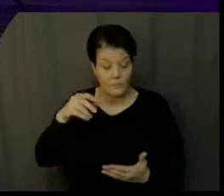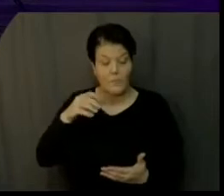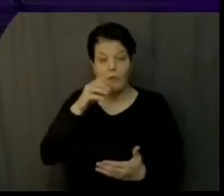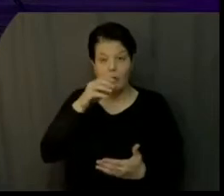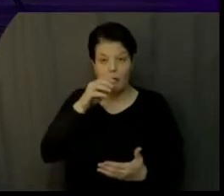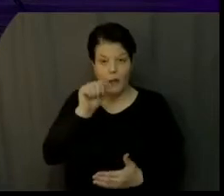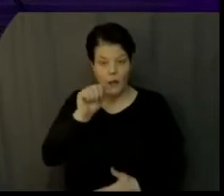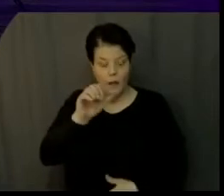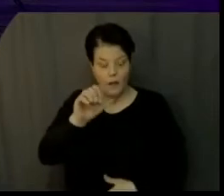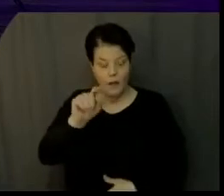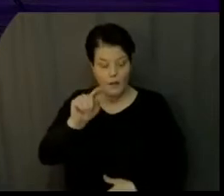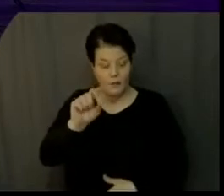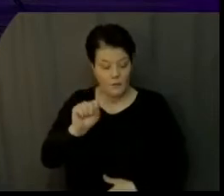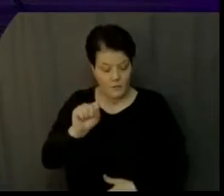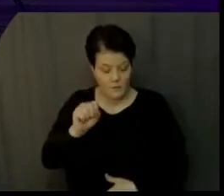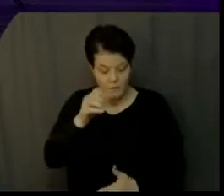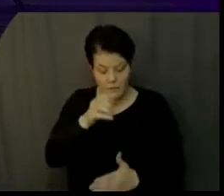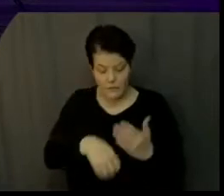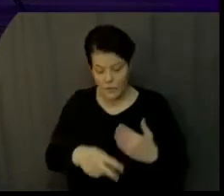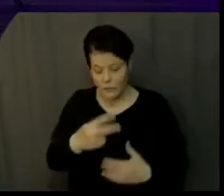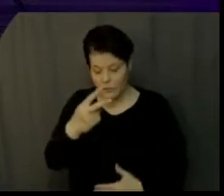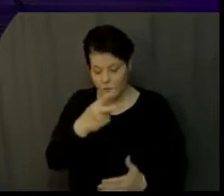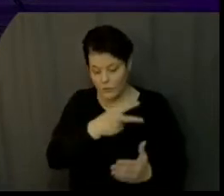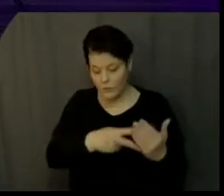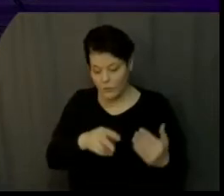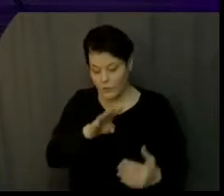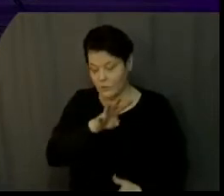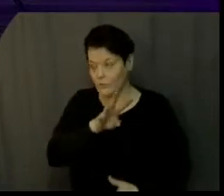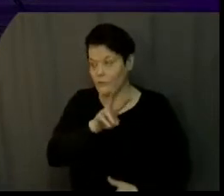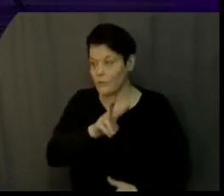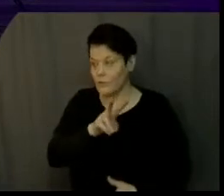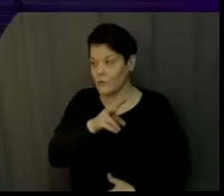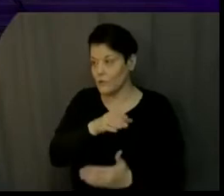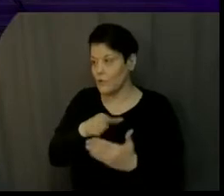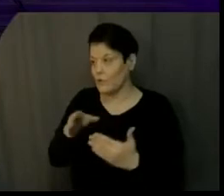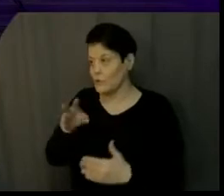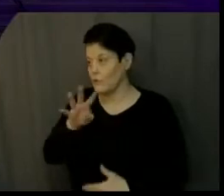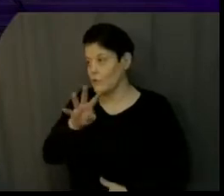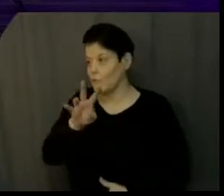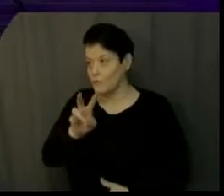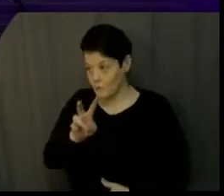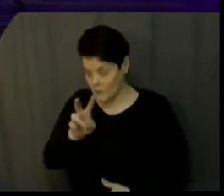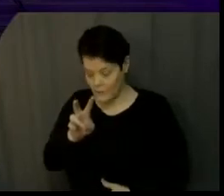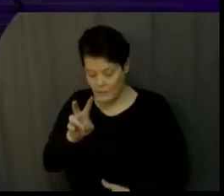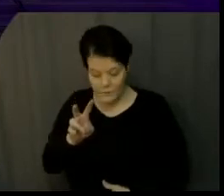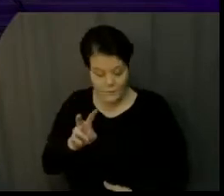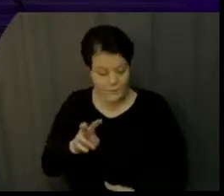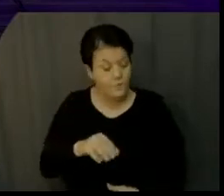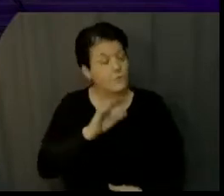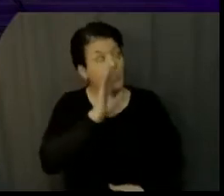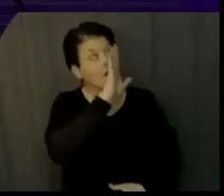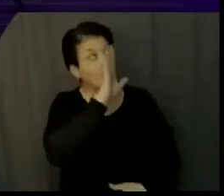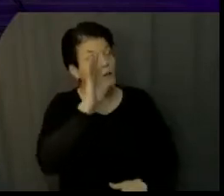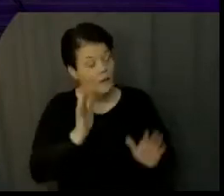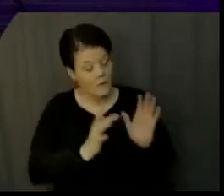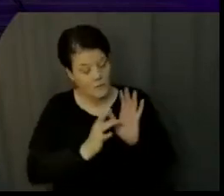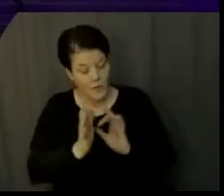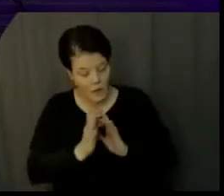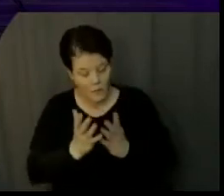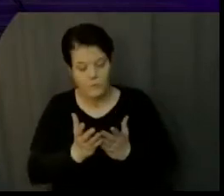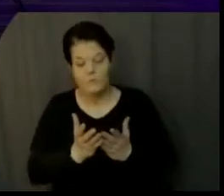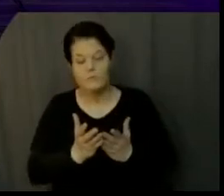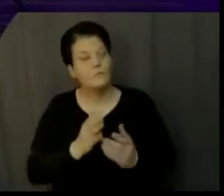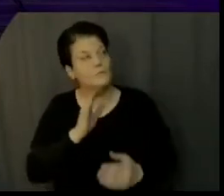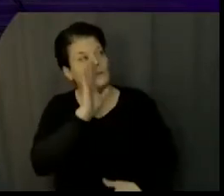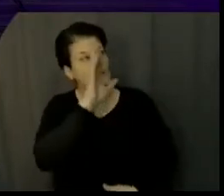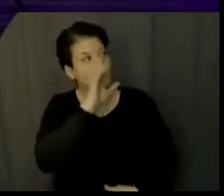me. This is my Bible. It is God's holy word. It is a lamp unto my feet and a light unto my path.